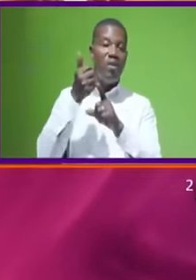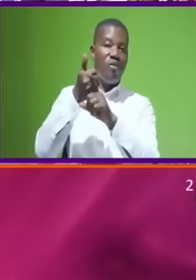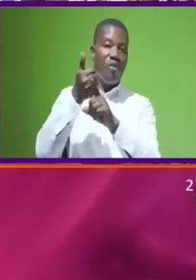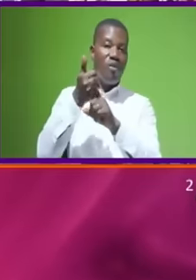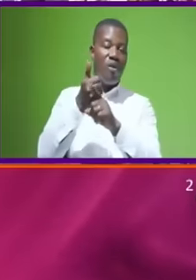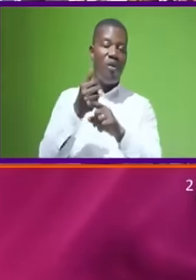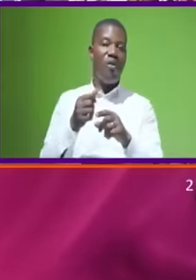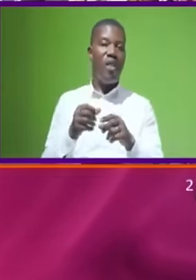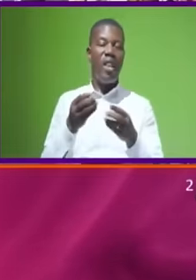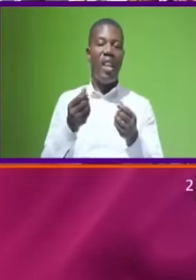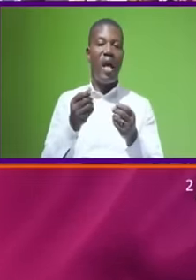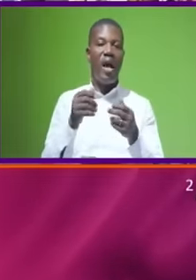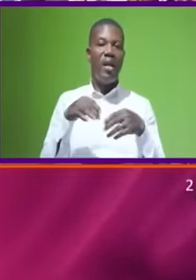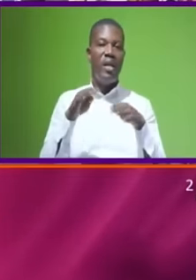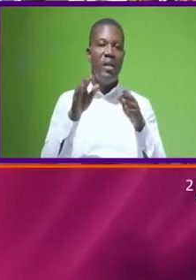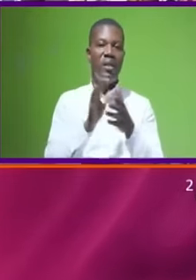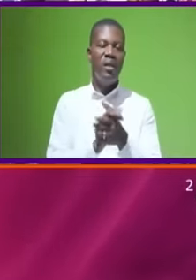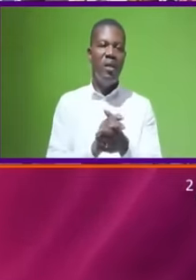wrote